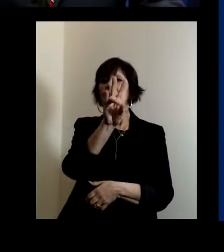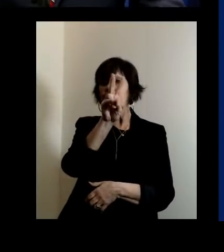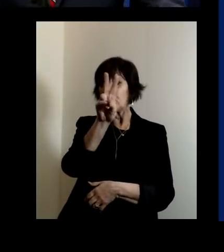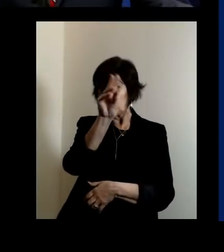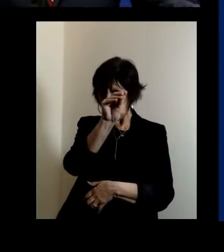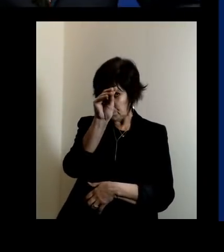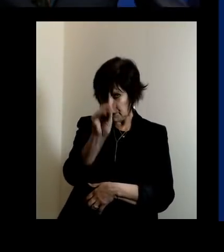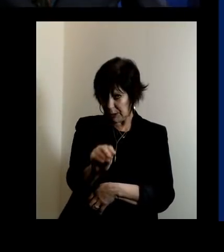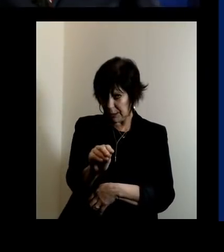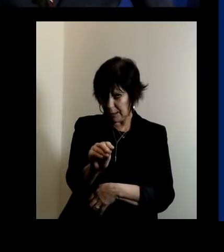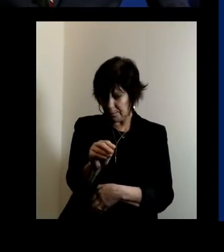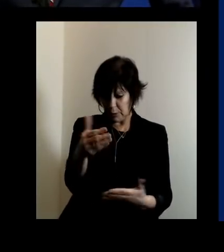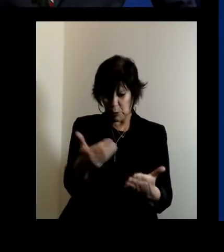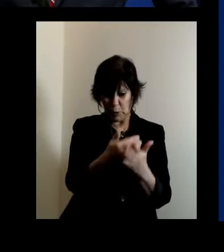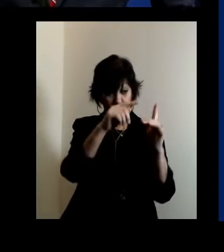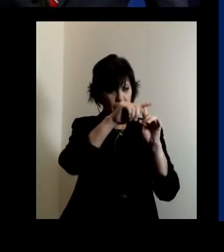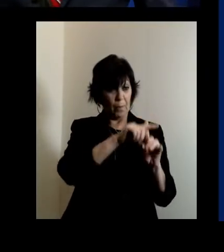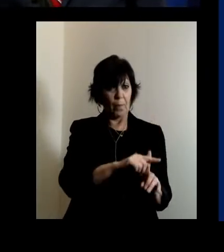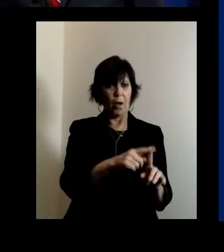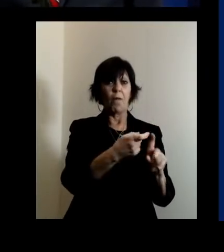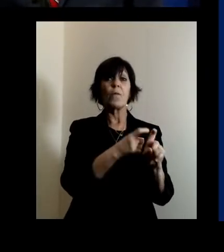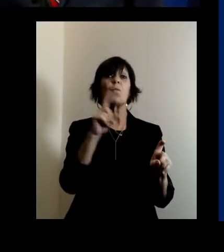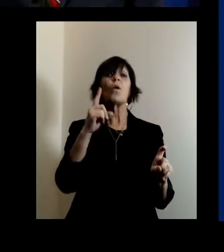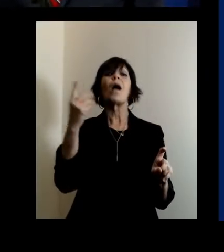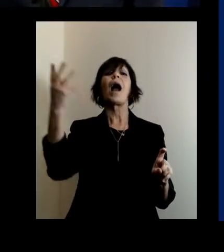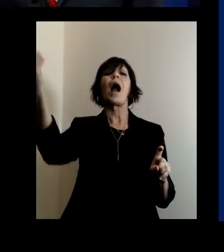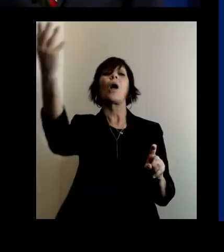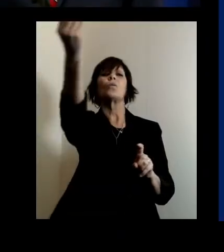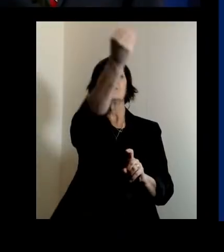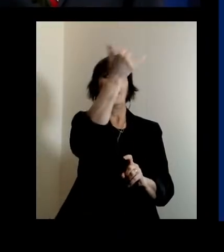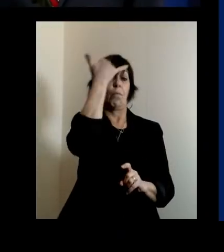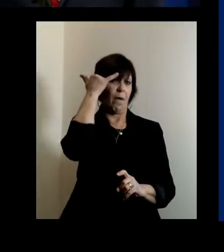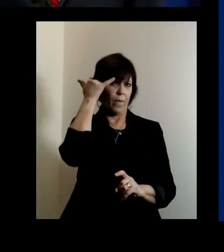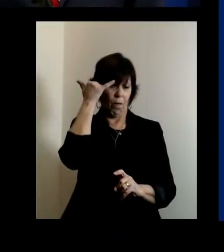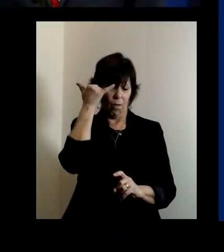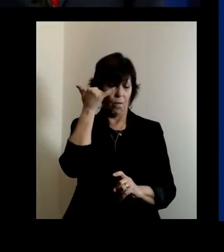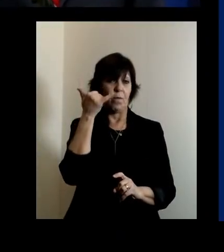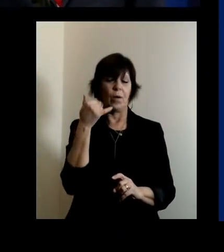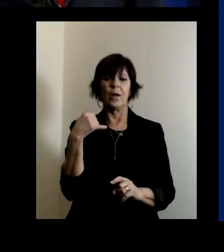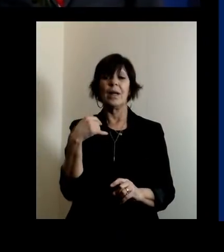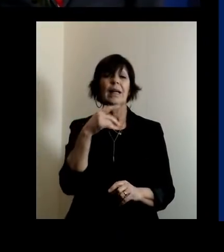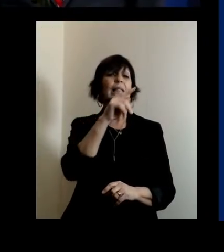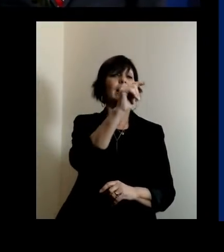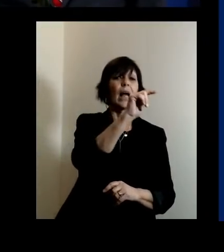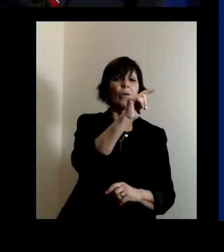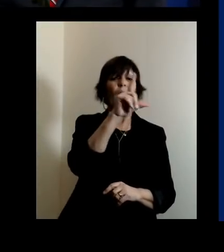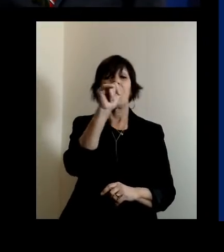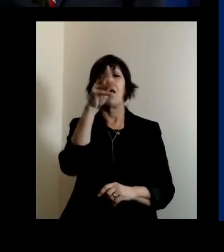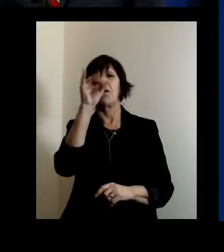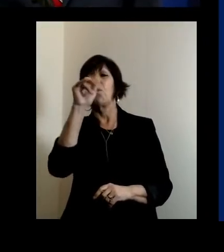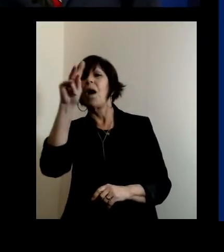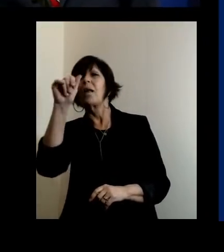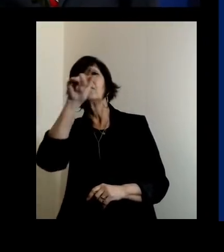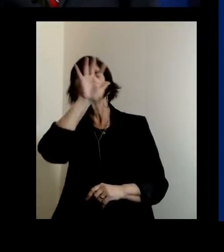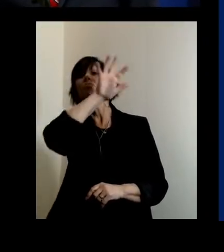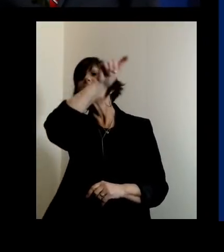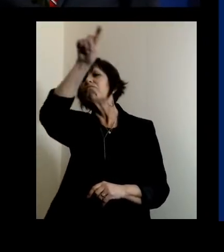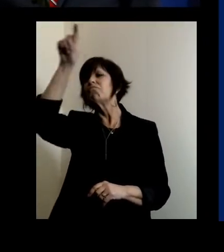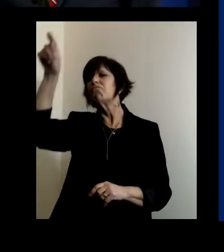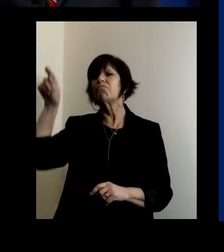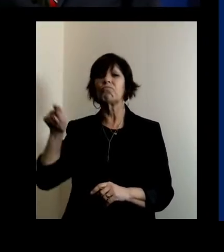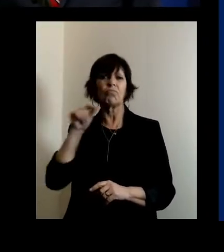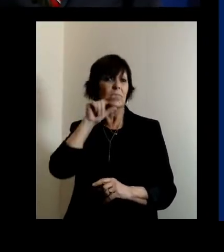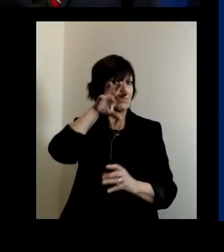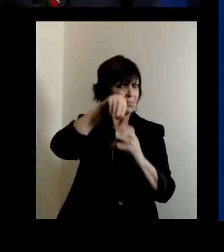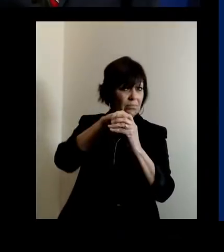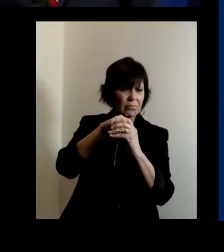72% of all the new cases came from outside the city of Buffalo. So the two cities of Tonawanda and Lackawanna, all the towns and the villages contained therein,